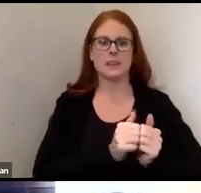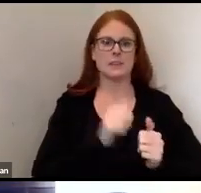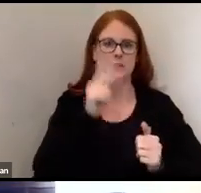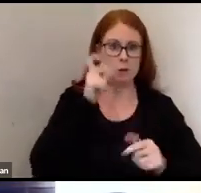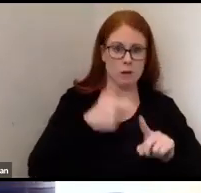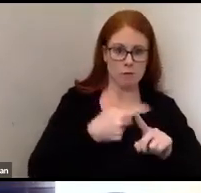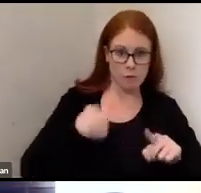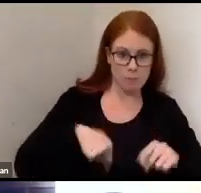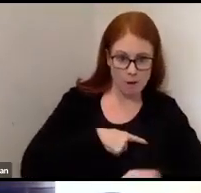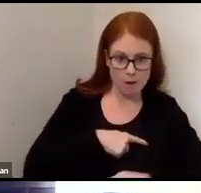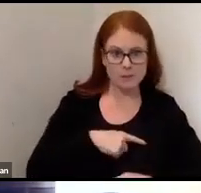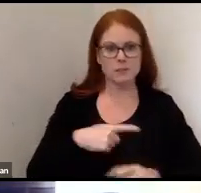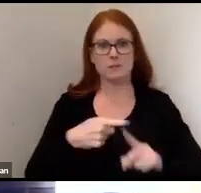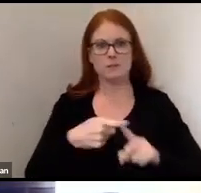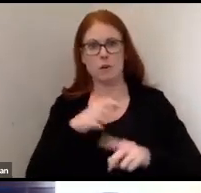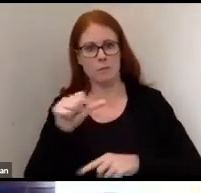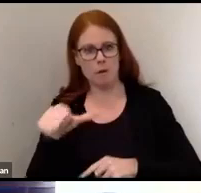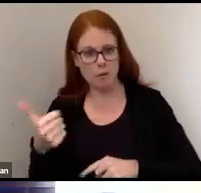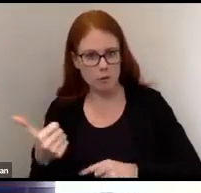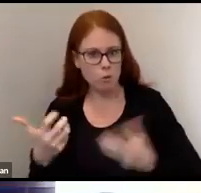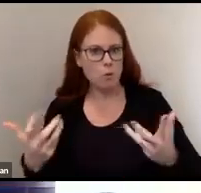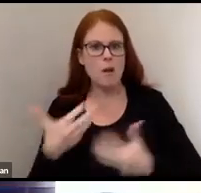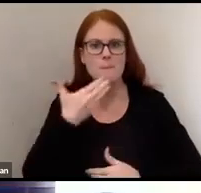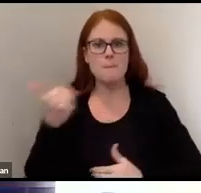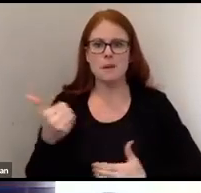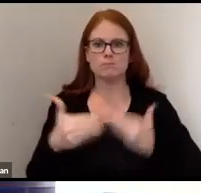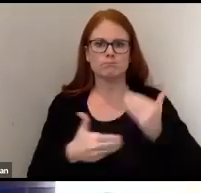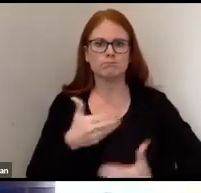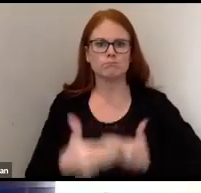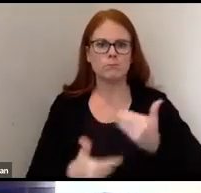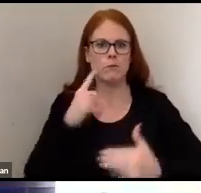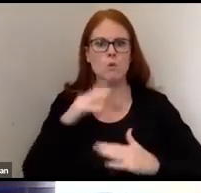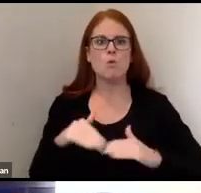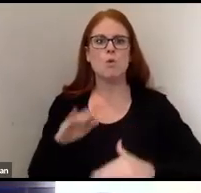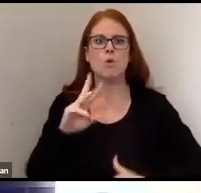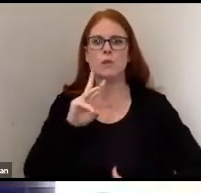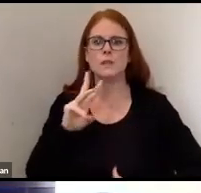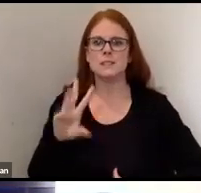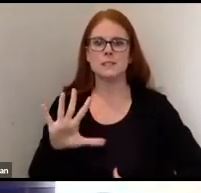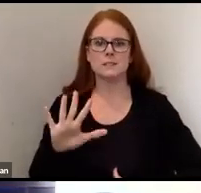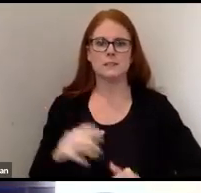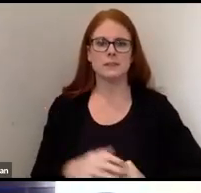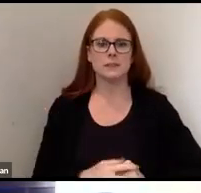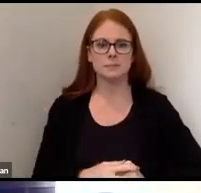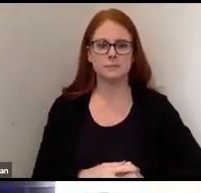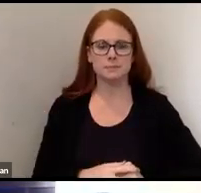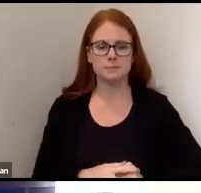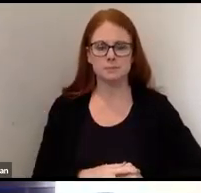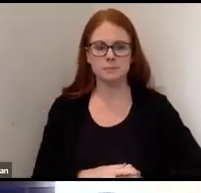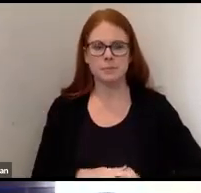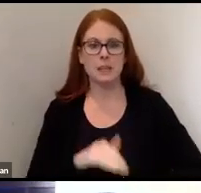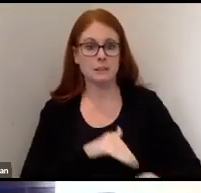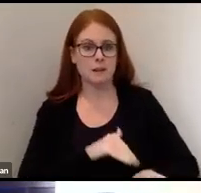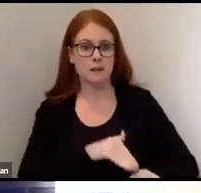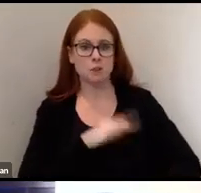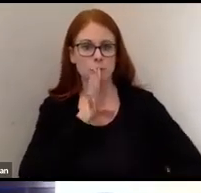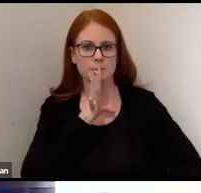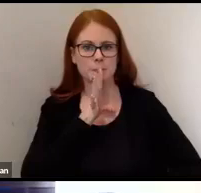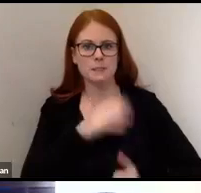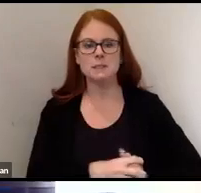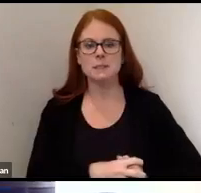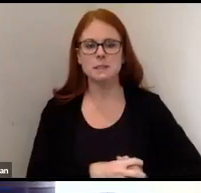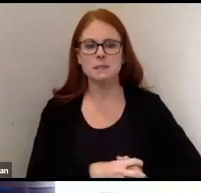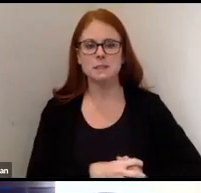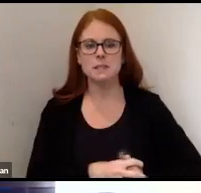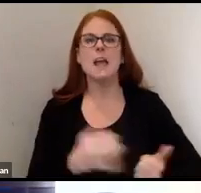They've signed up to hear from others. Kind of what's the best course of action for people in the 65 plus group? So the